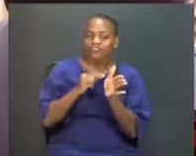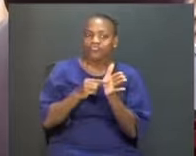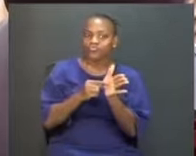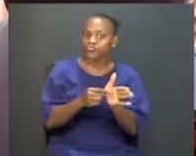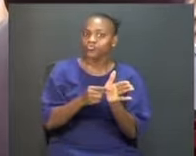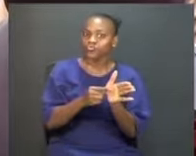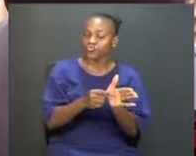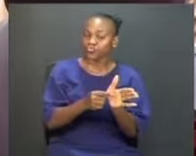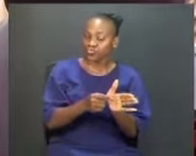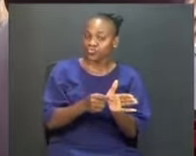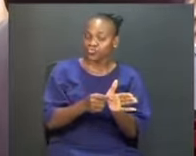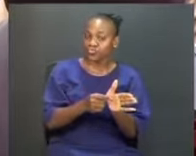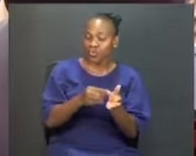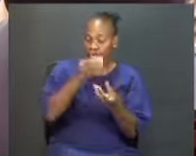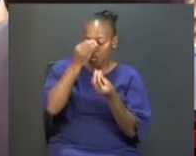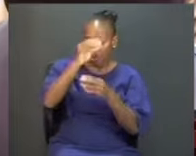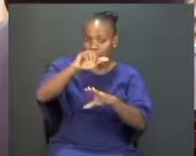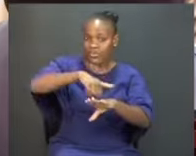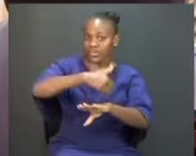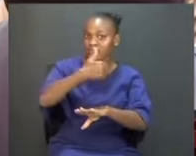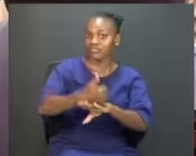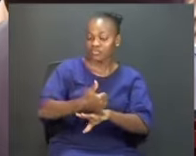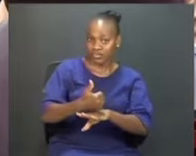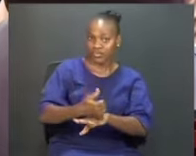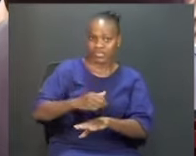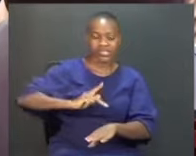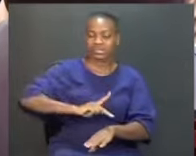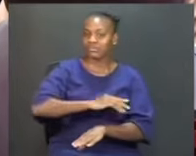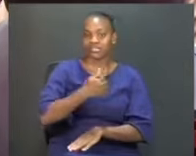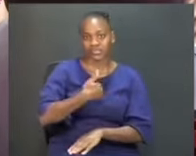to the authority of this Parliament.